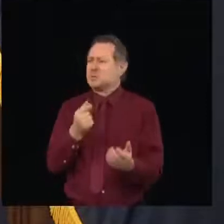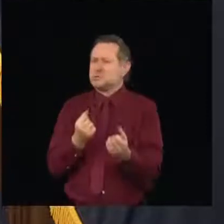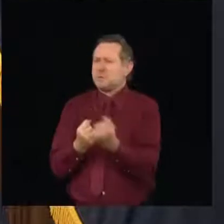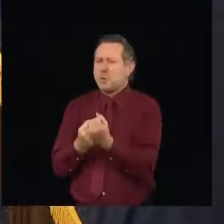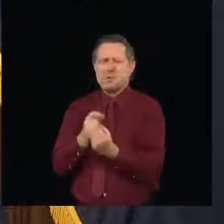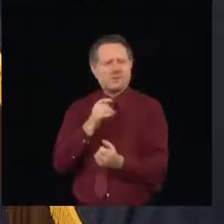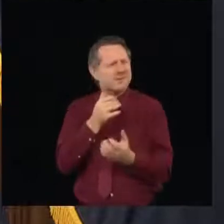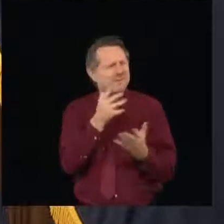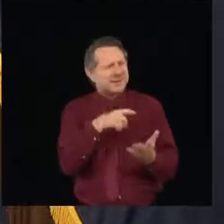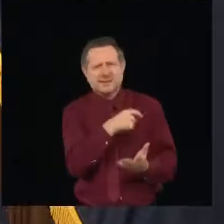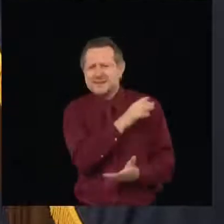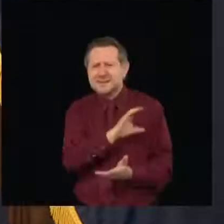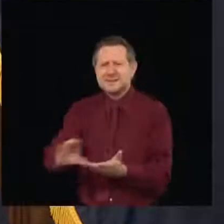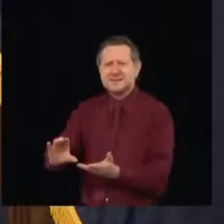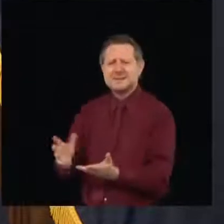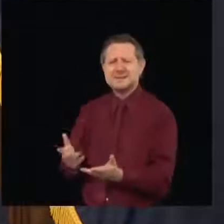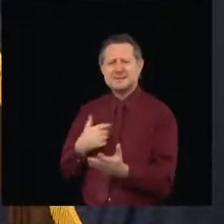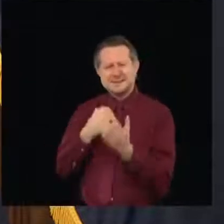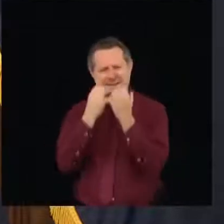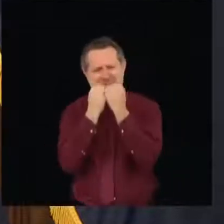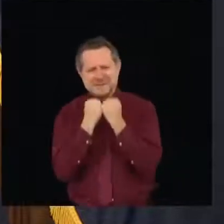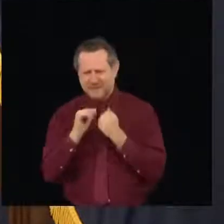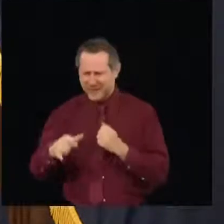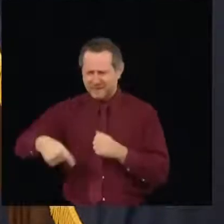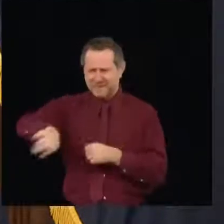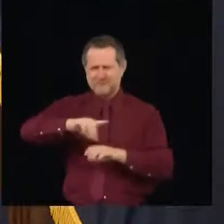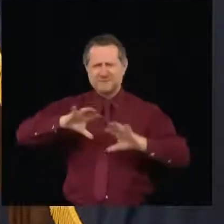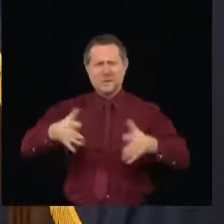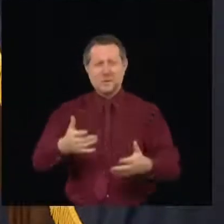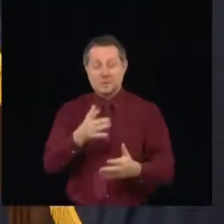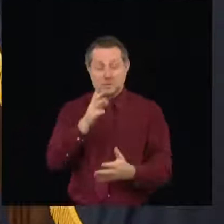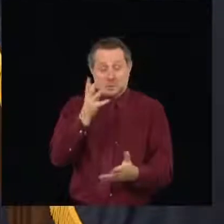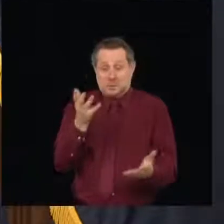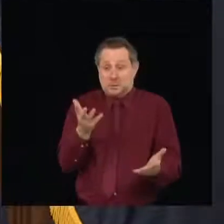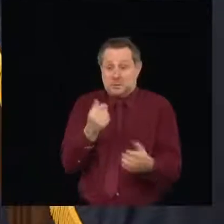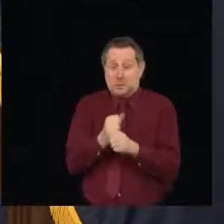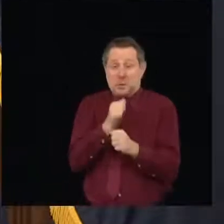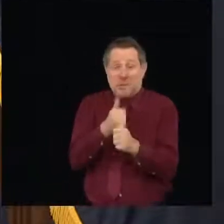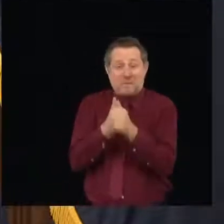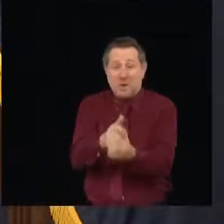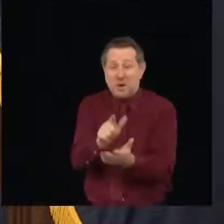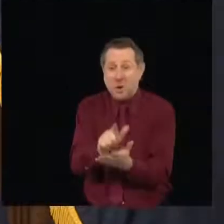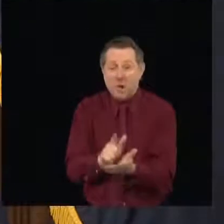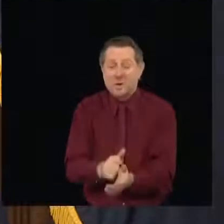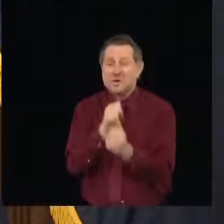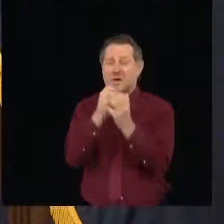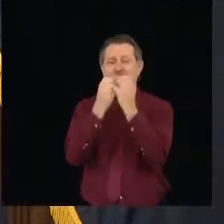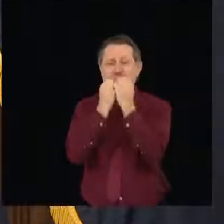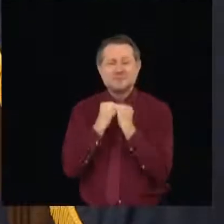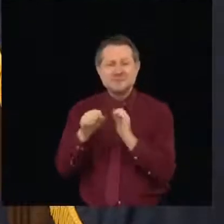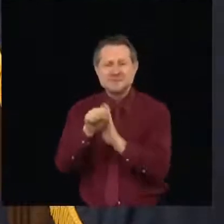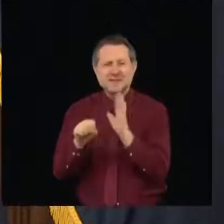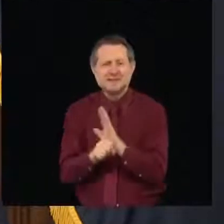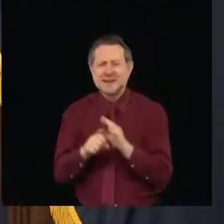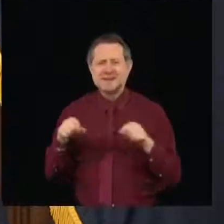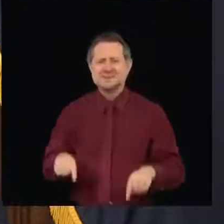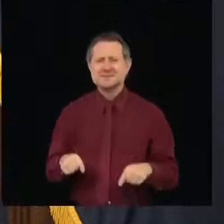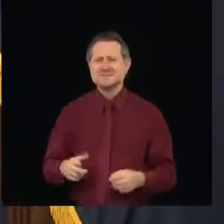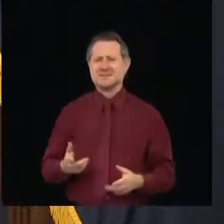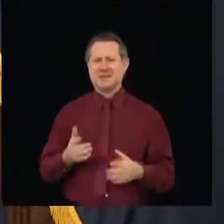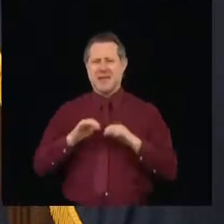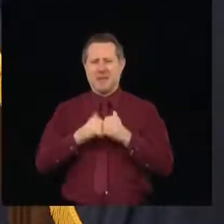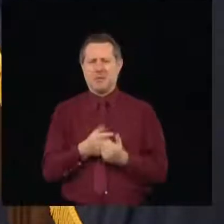a moral basis, ethical basis, legal basis, political basis, I don't care. How do you, how